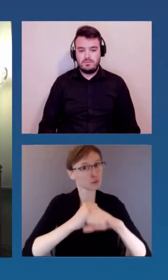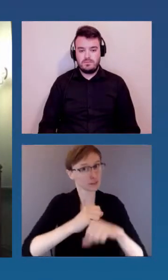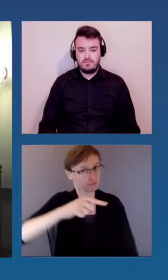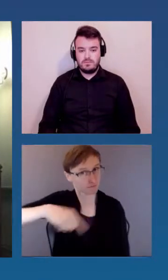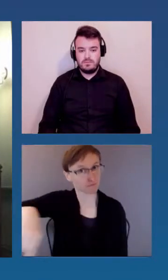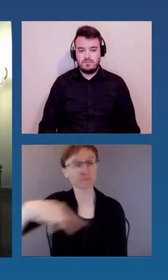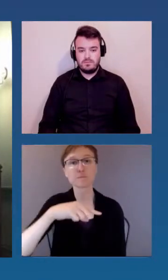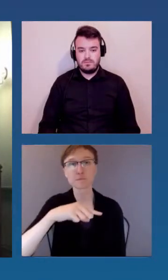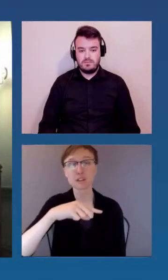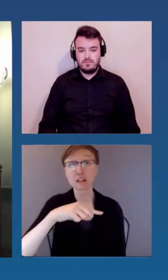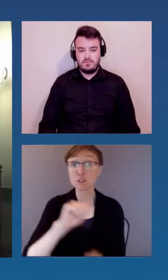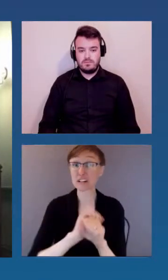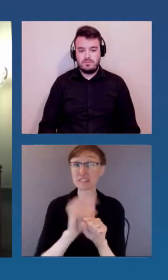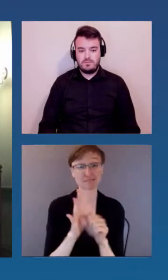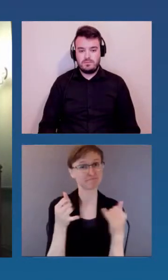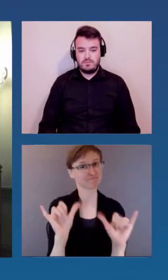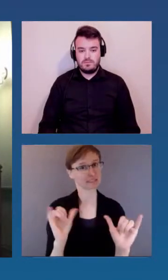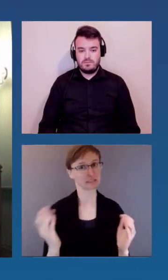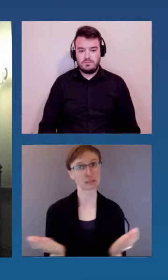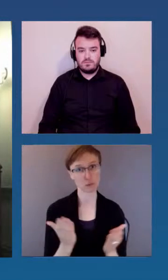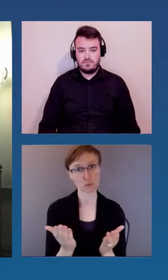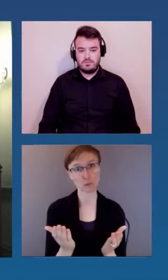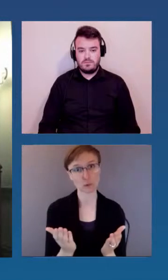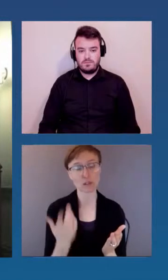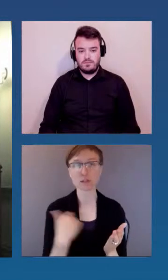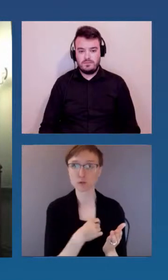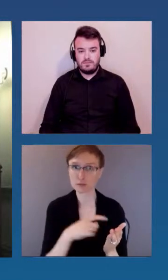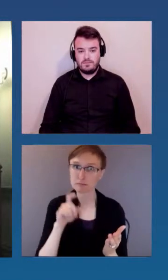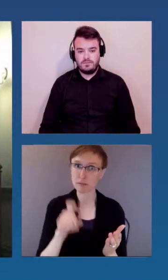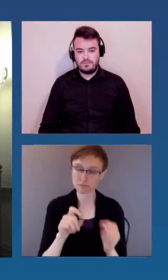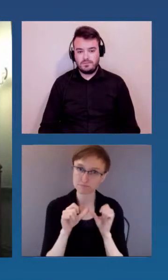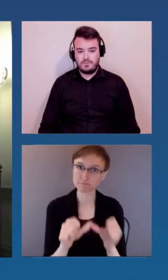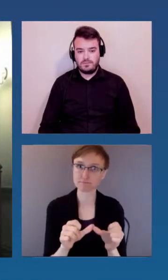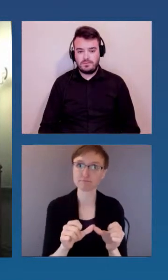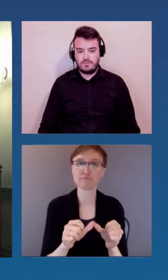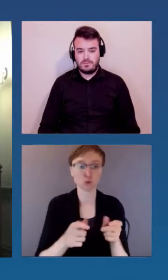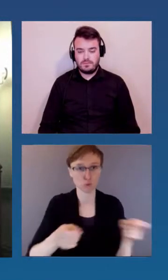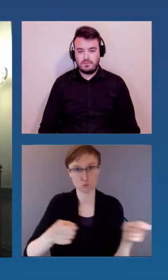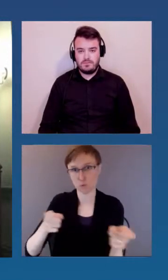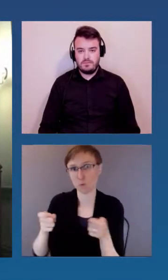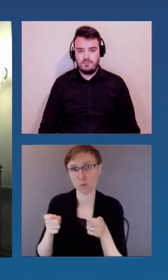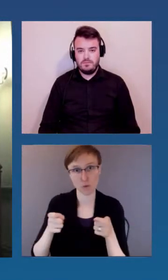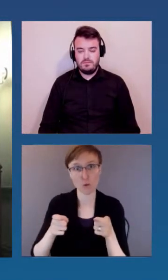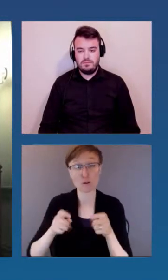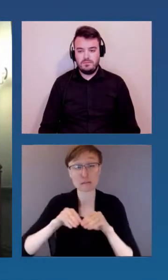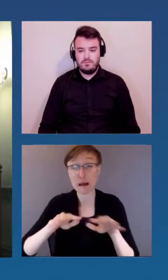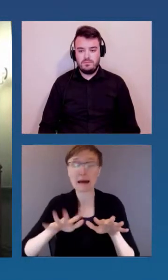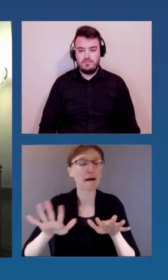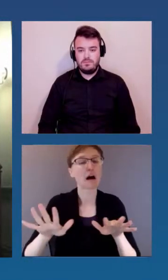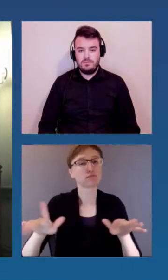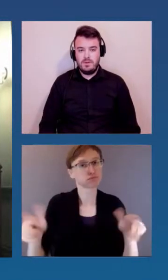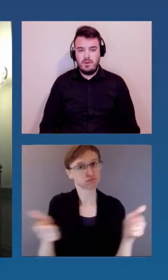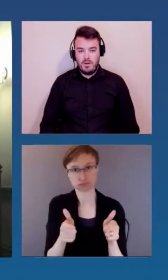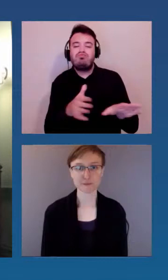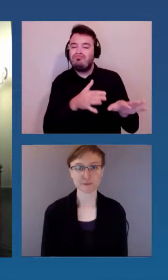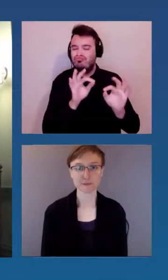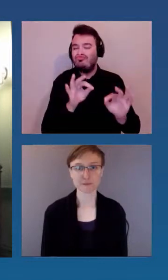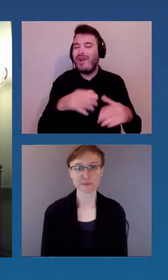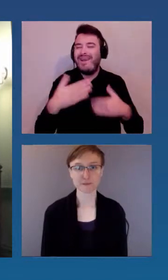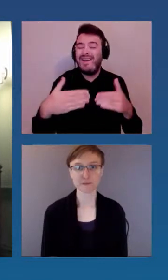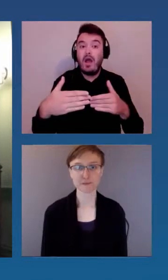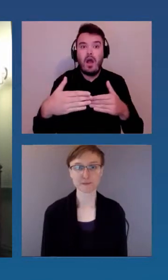in our community, so it's imperative we keep community transmission numbers as low as possible while we continue to resume as many of our